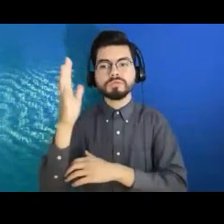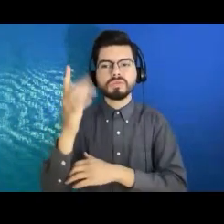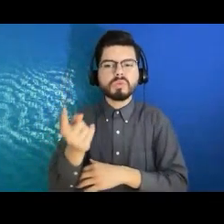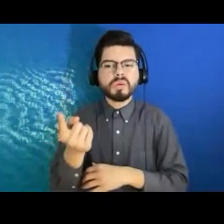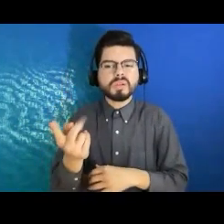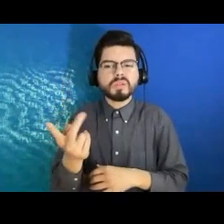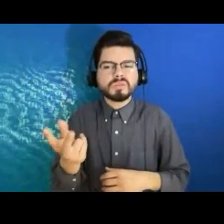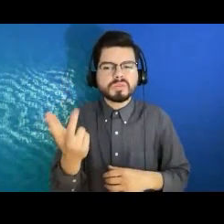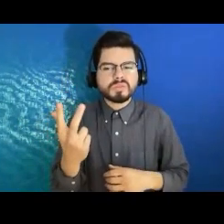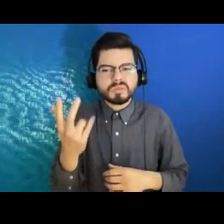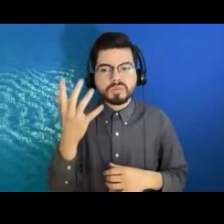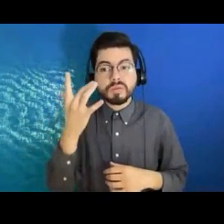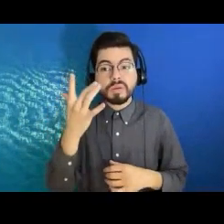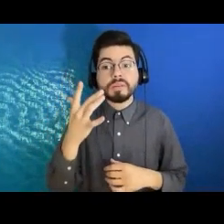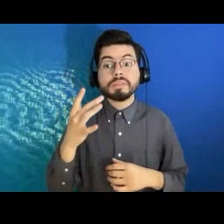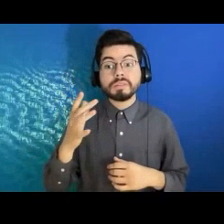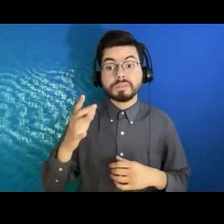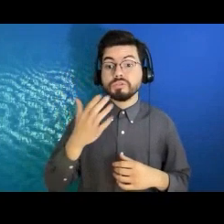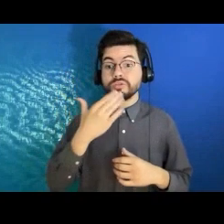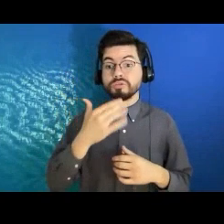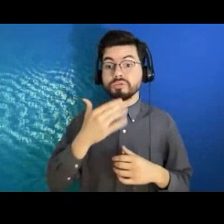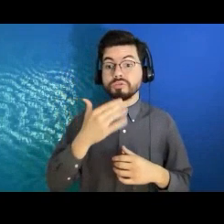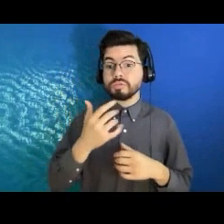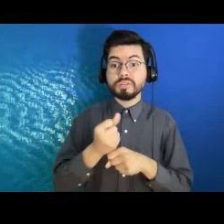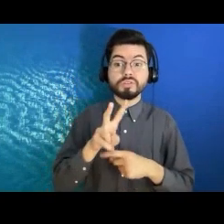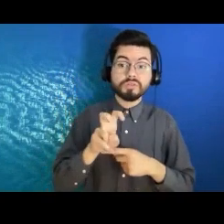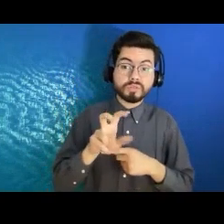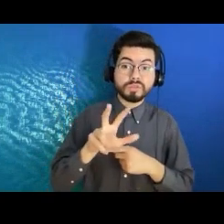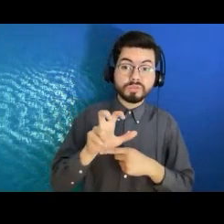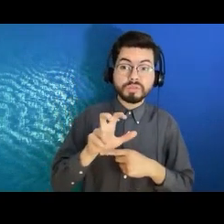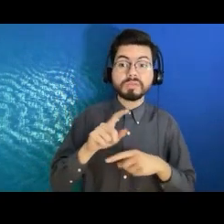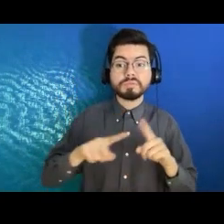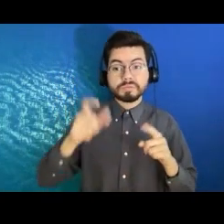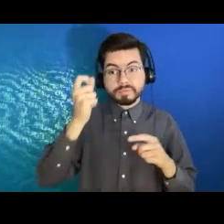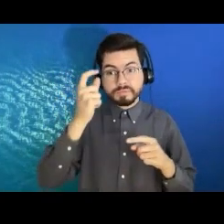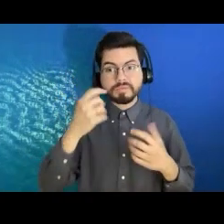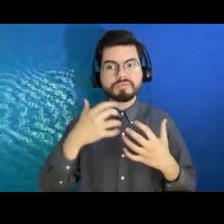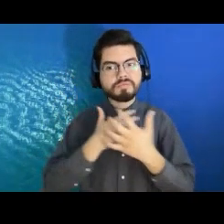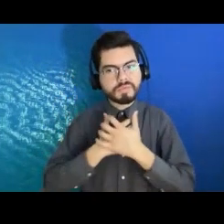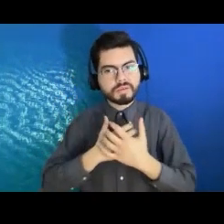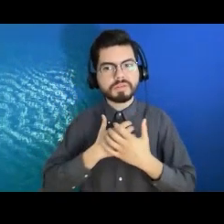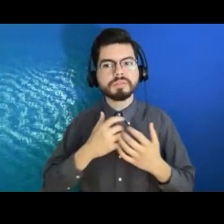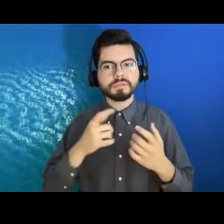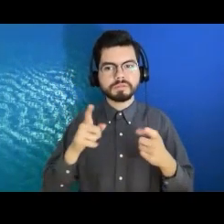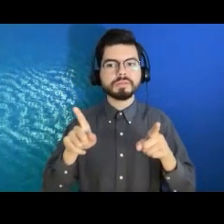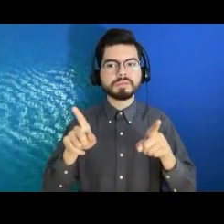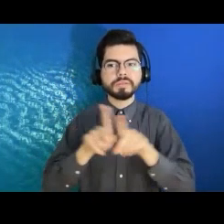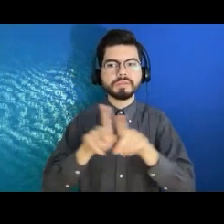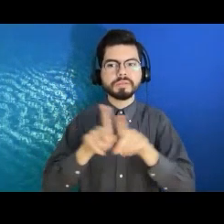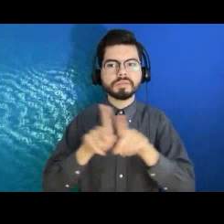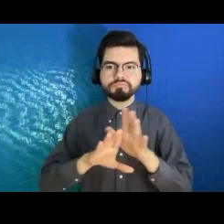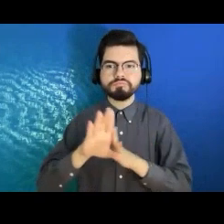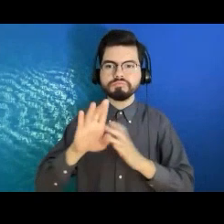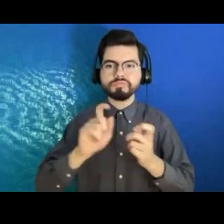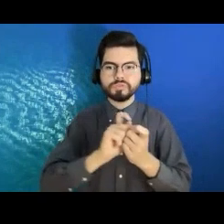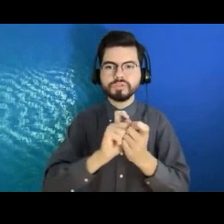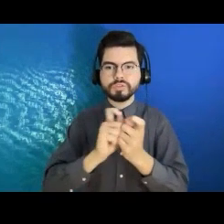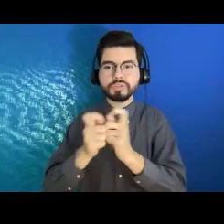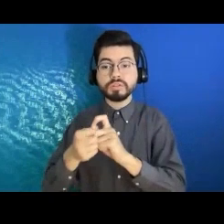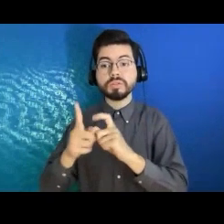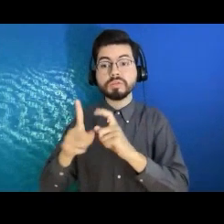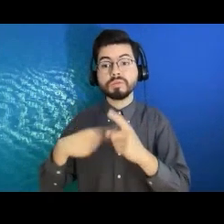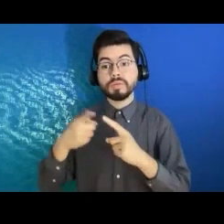200 or 300 cones per tree in a good year. So, but bears, of course, have evolved with that as well. So bears eat white bark when it's available, but the